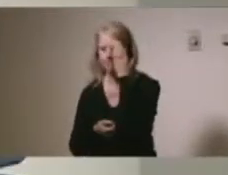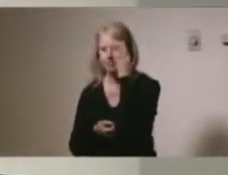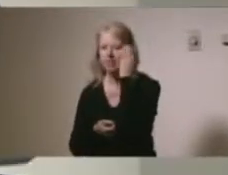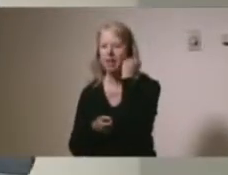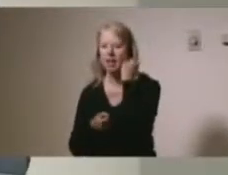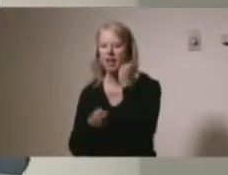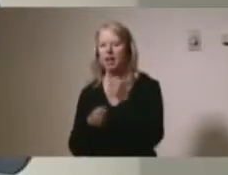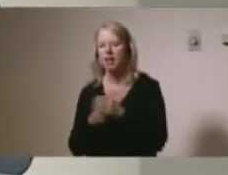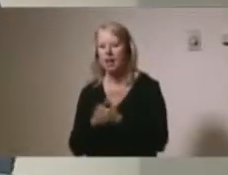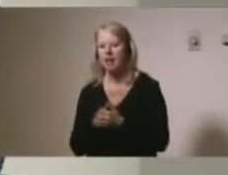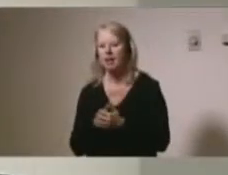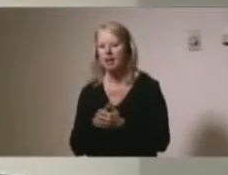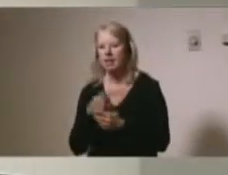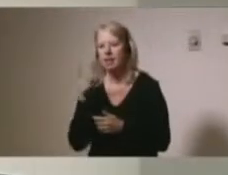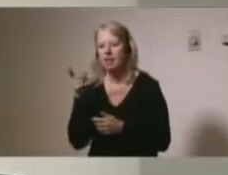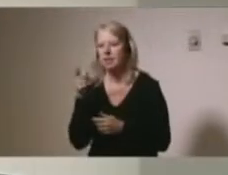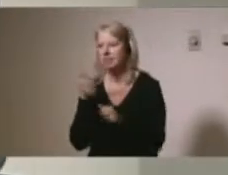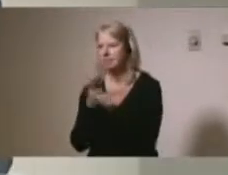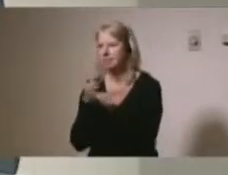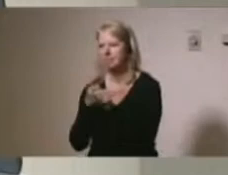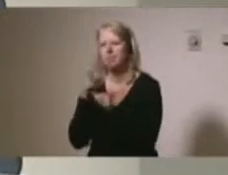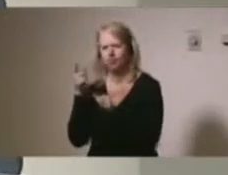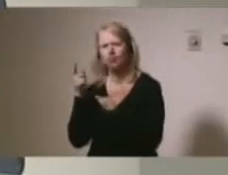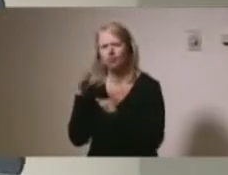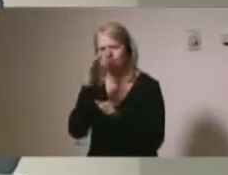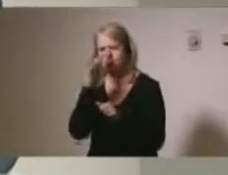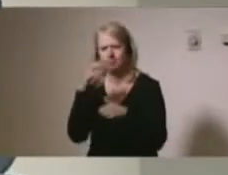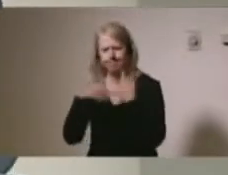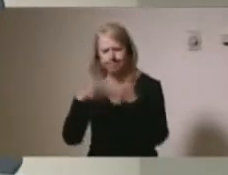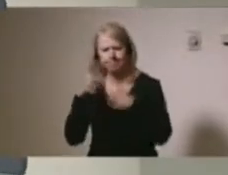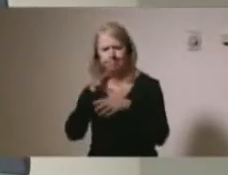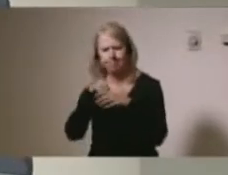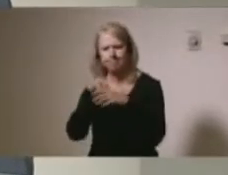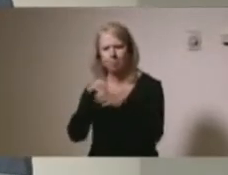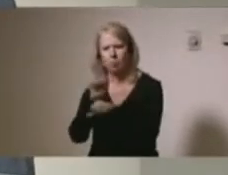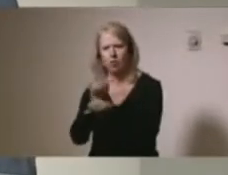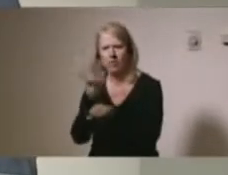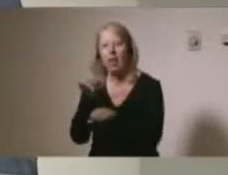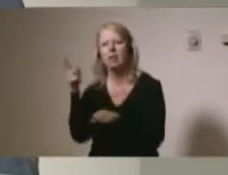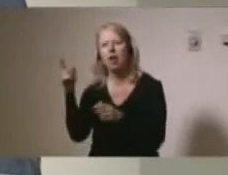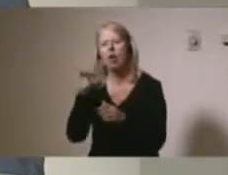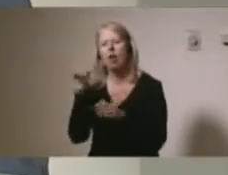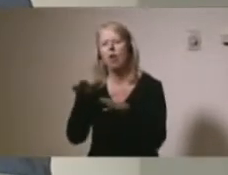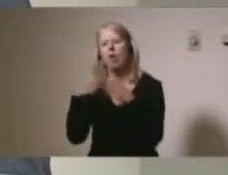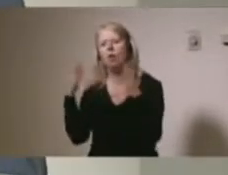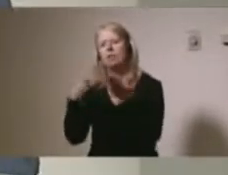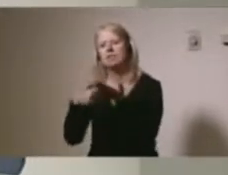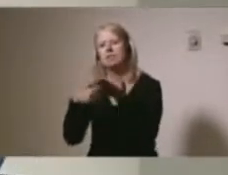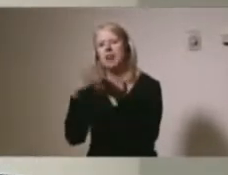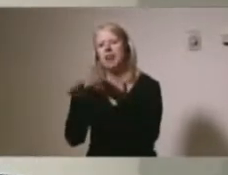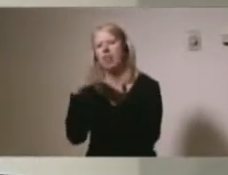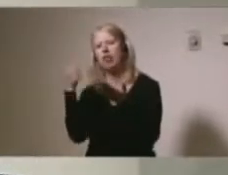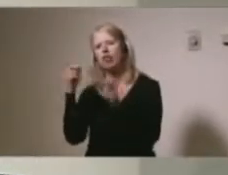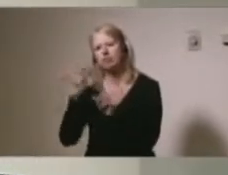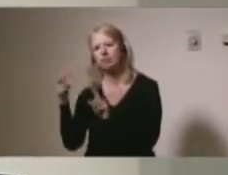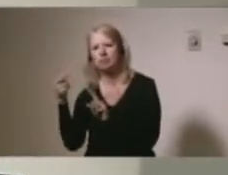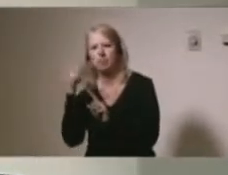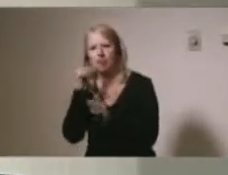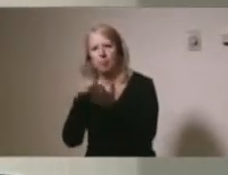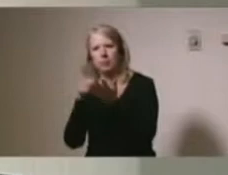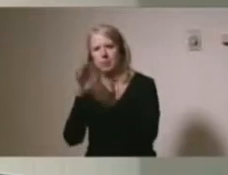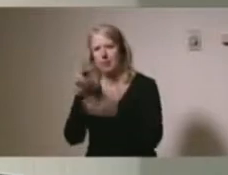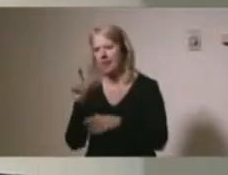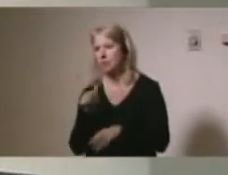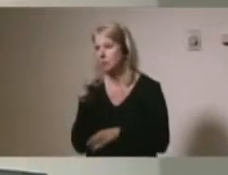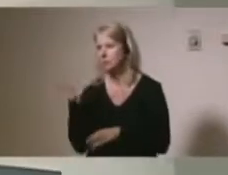Isabelle has been very militant, and she'll discuss other aspects of a postal bank. Isabelle, it's up